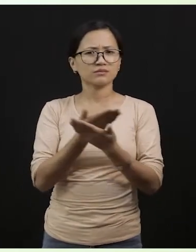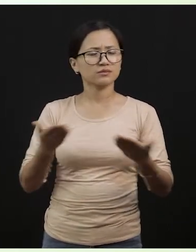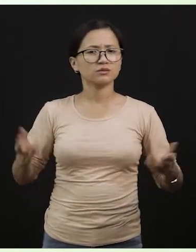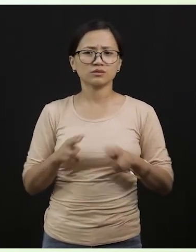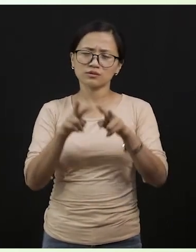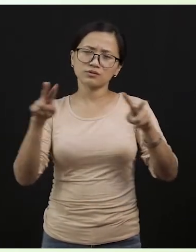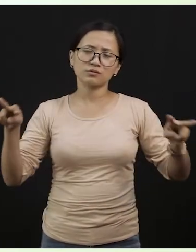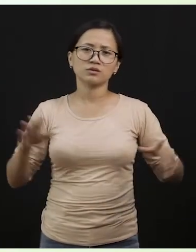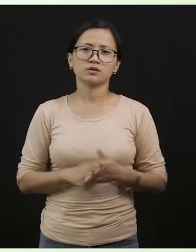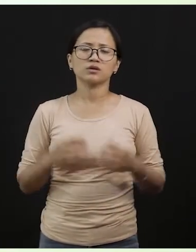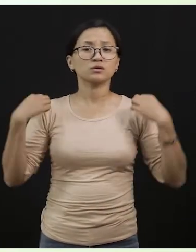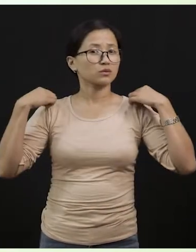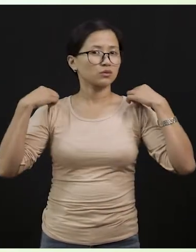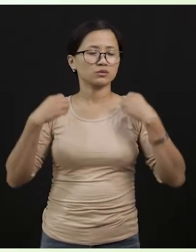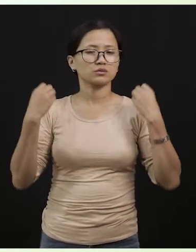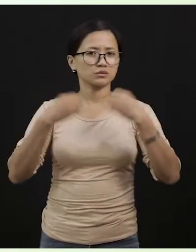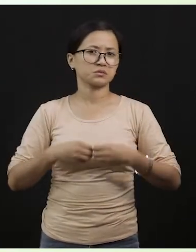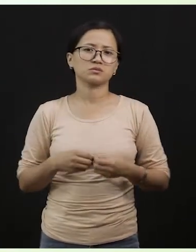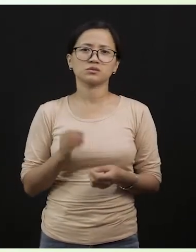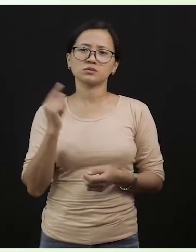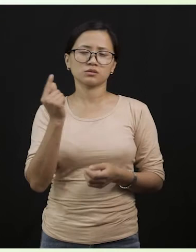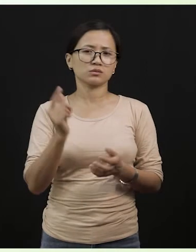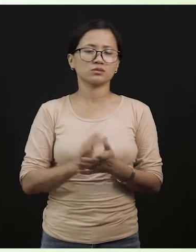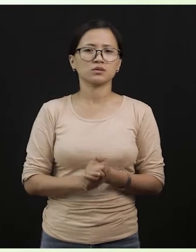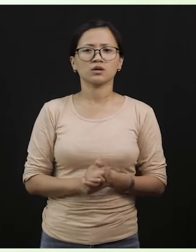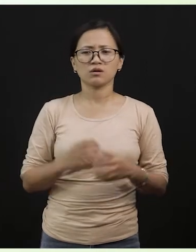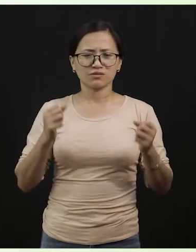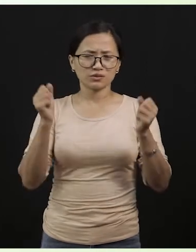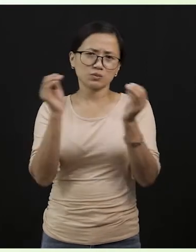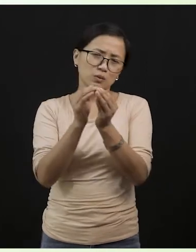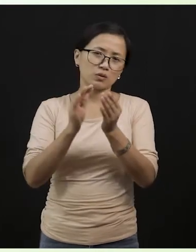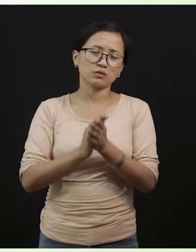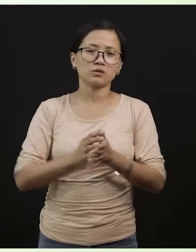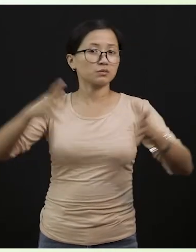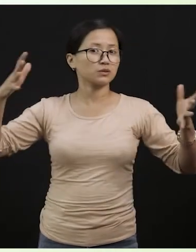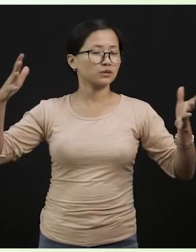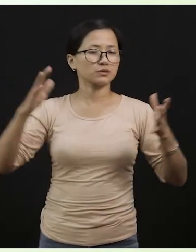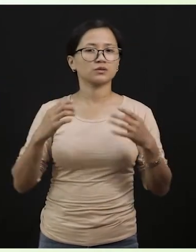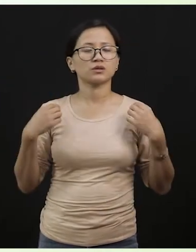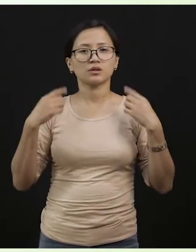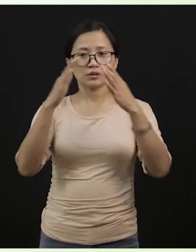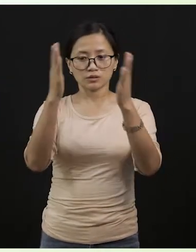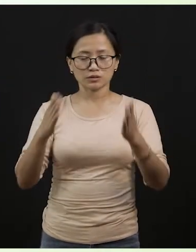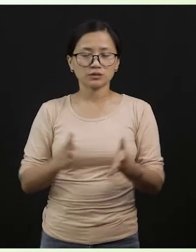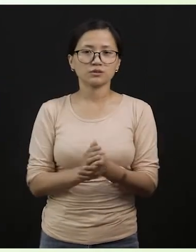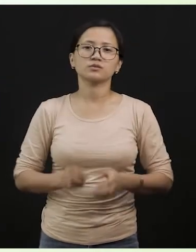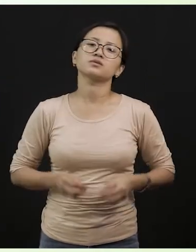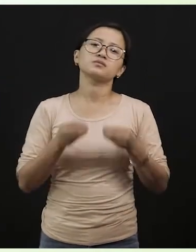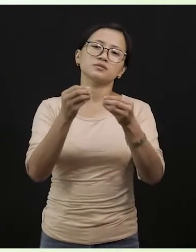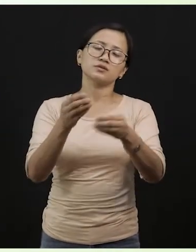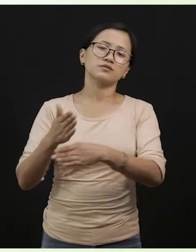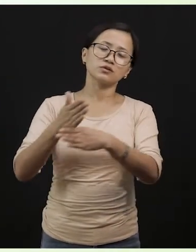things. You may have clothes which you don't wear anymore, or it has become tight for you or bigger than your size. What can you do? You can give it to